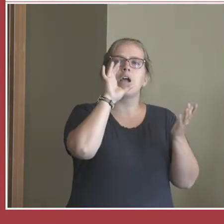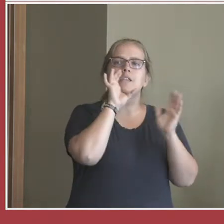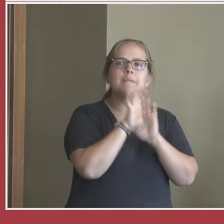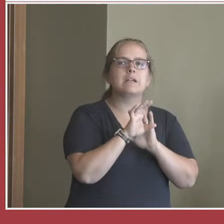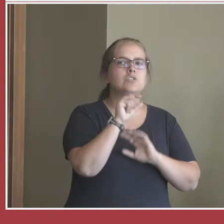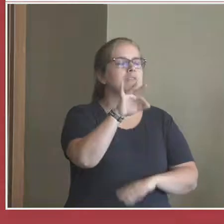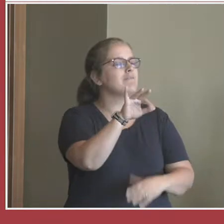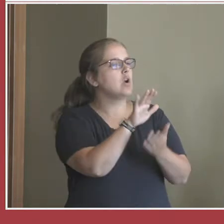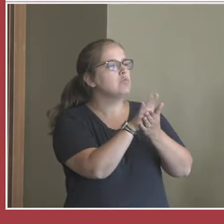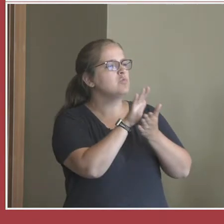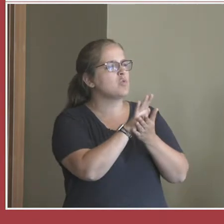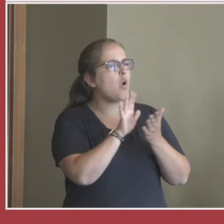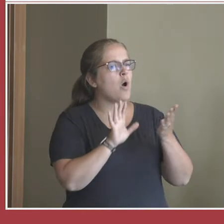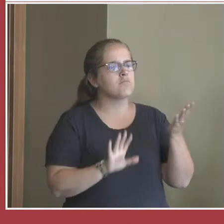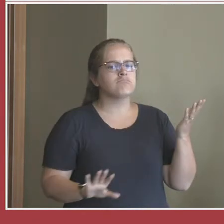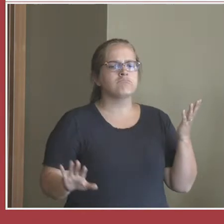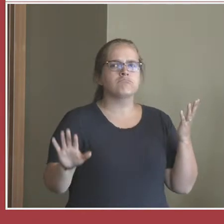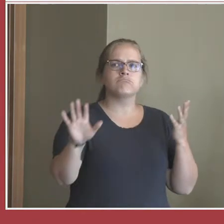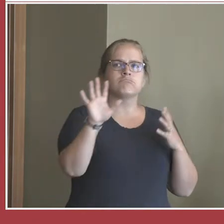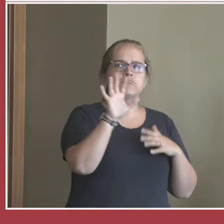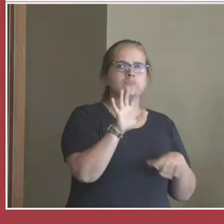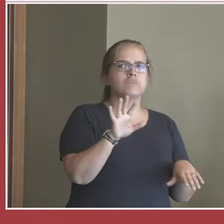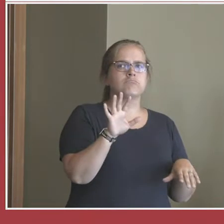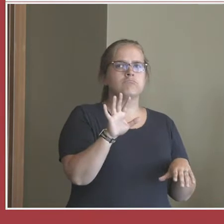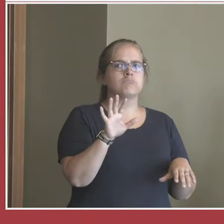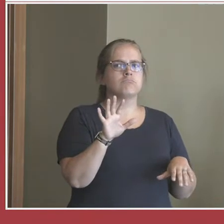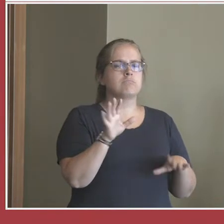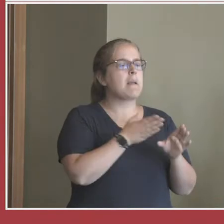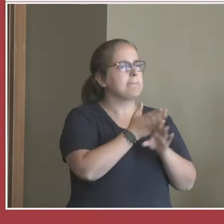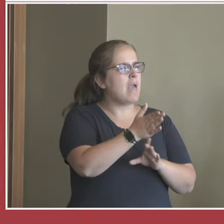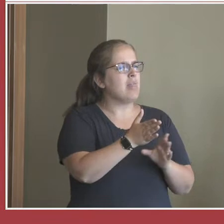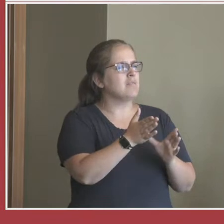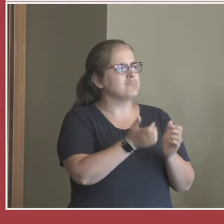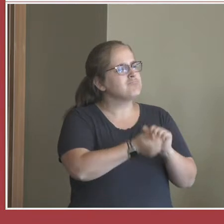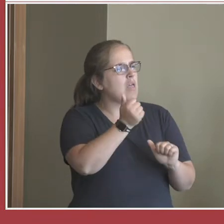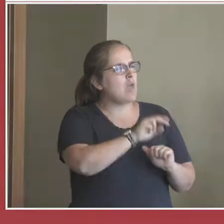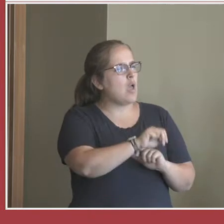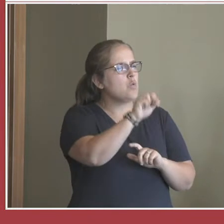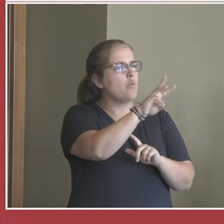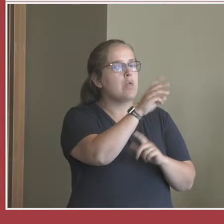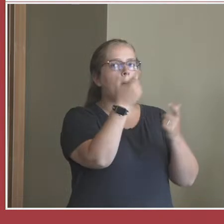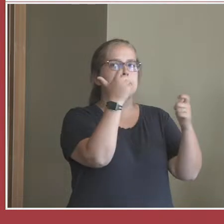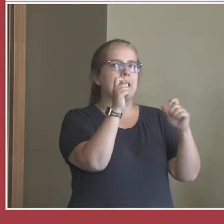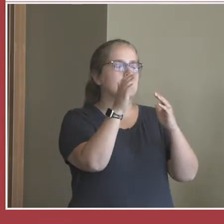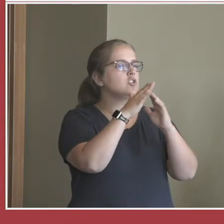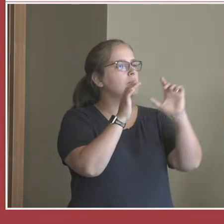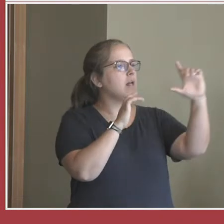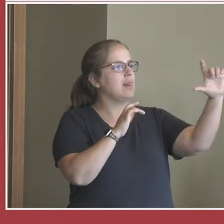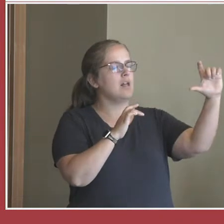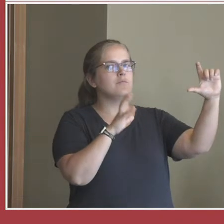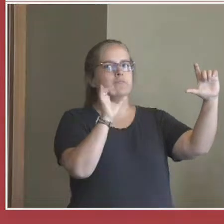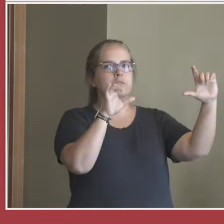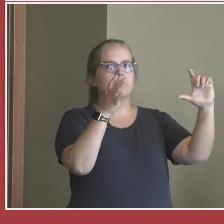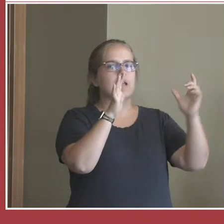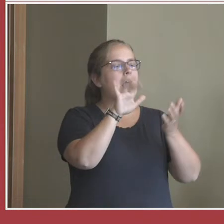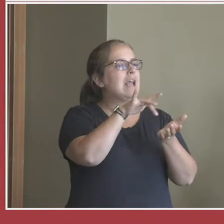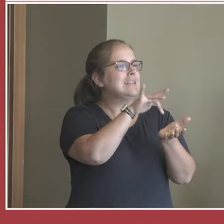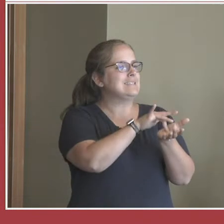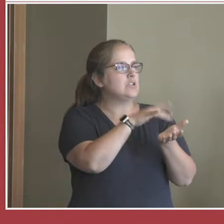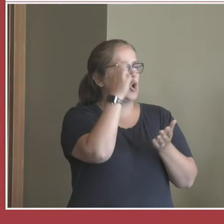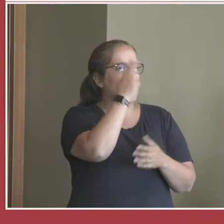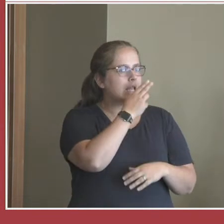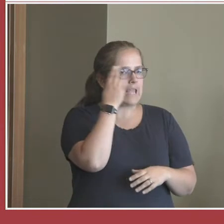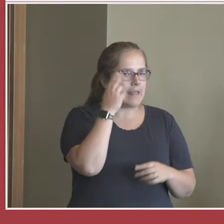of schools around mainly the Northwest. The big one on the top left is Central Catholic